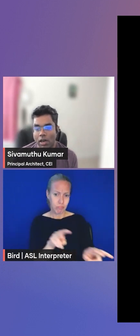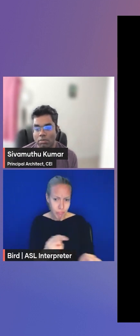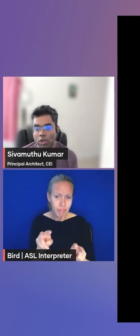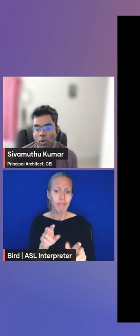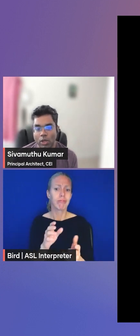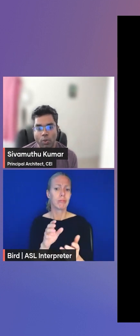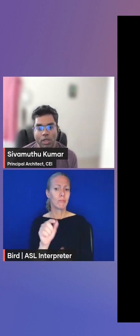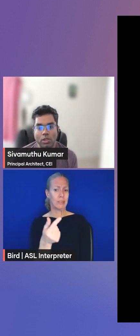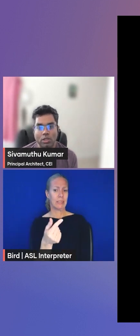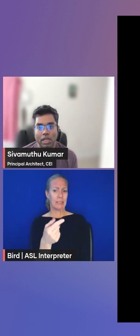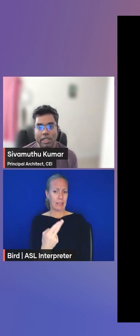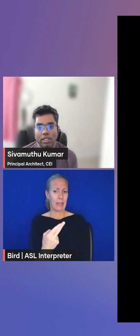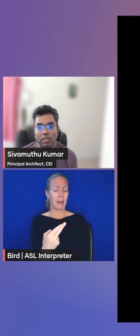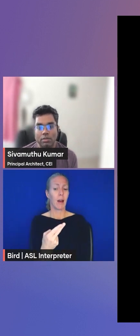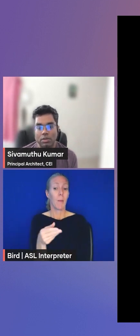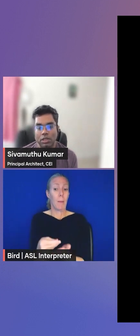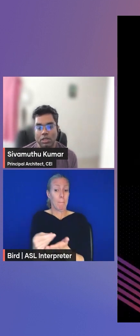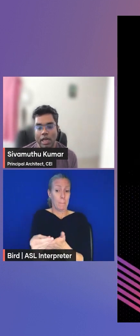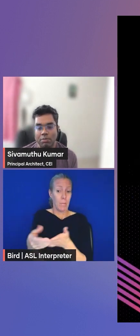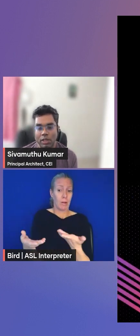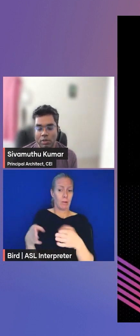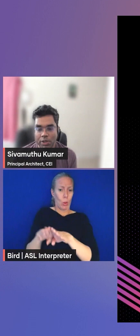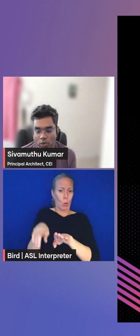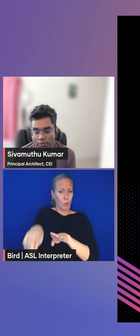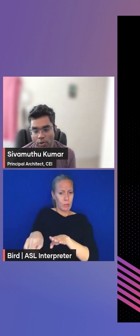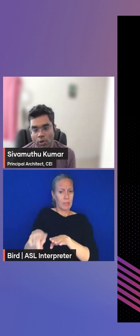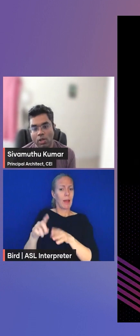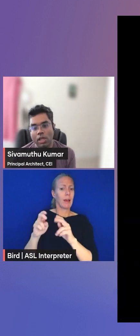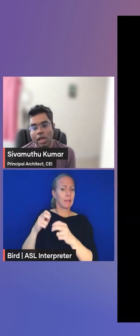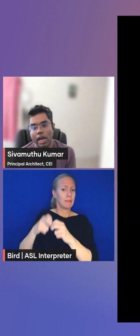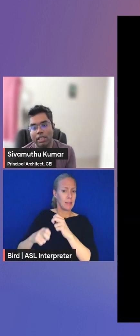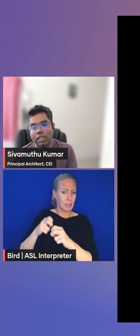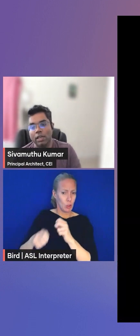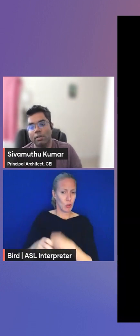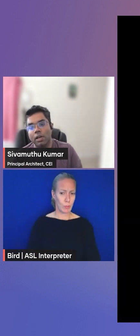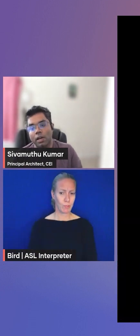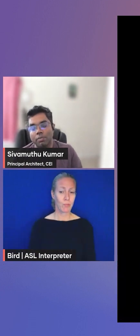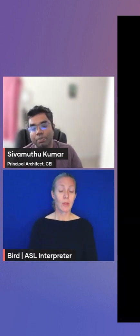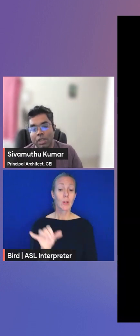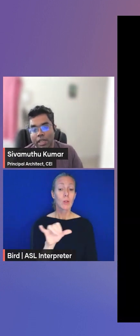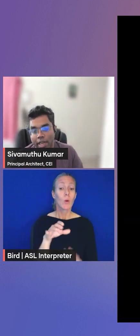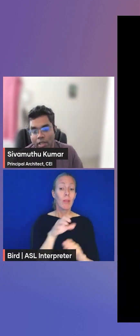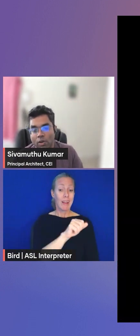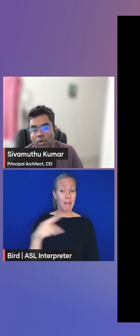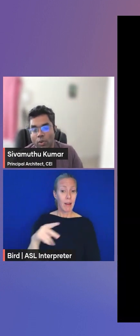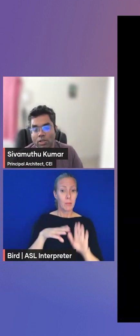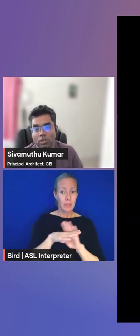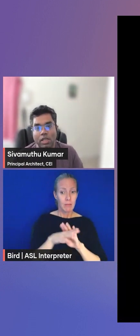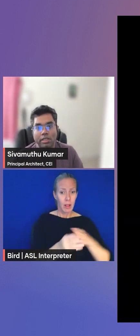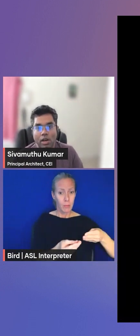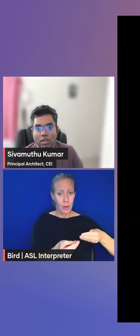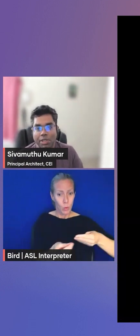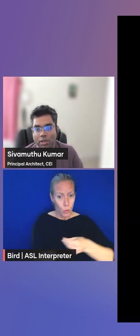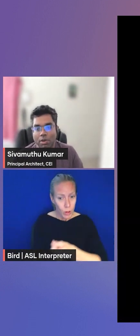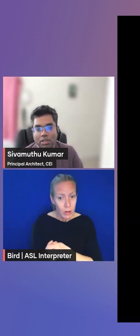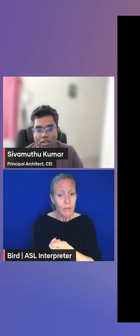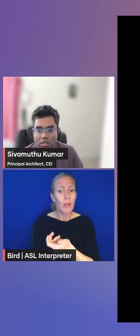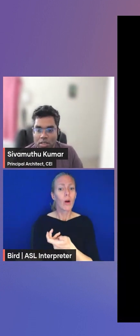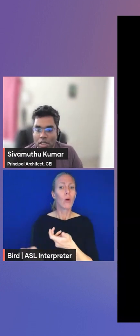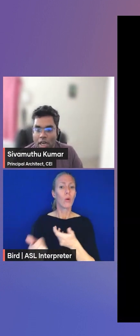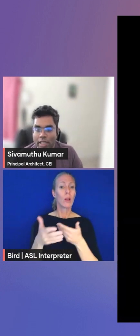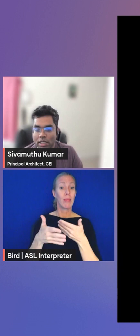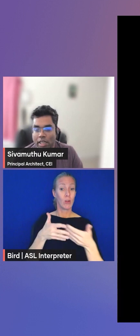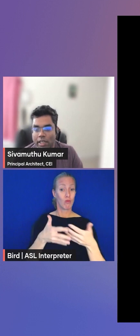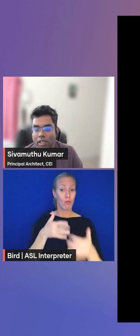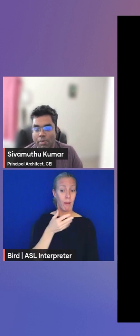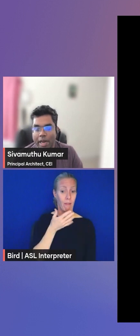green coded one, those are like the app development workflow, and the gray coded one, those are like the automated